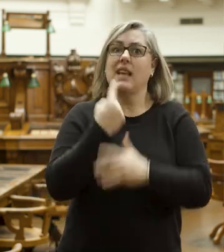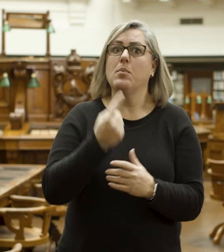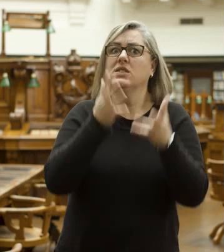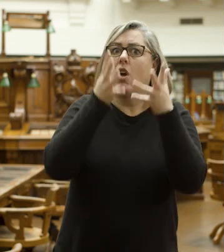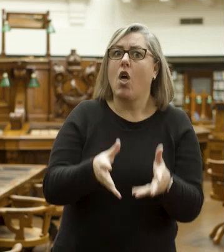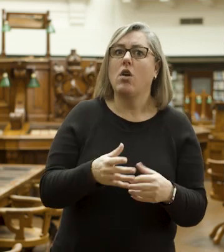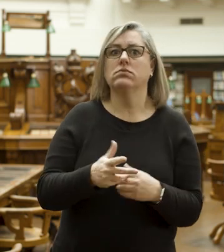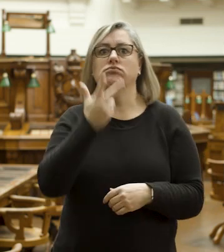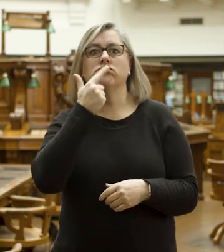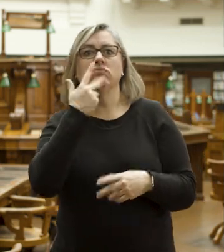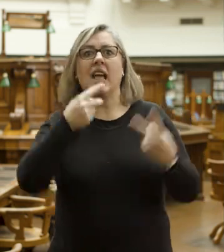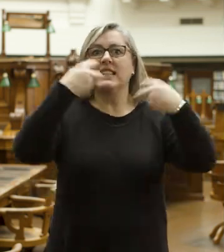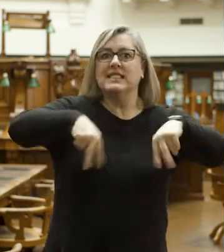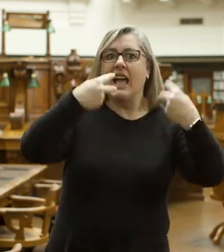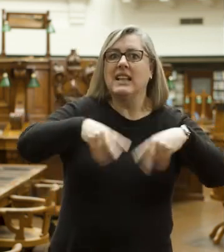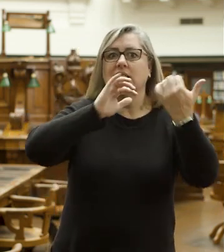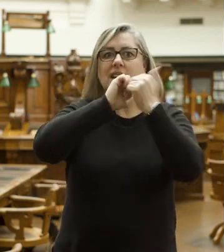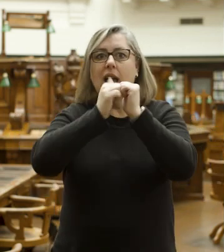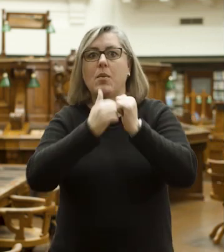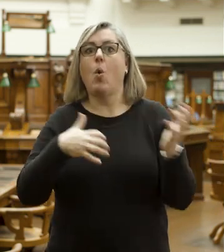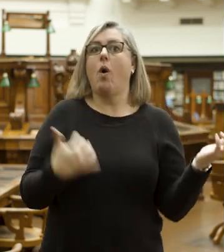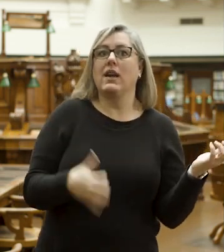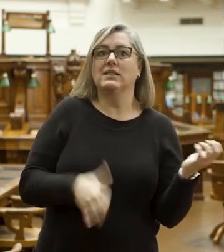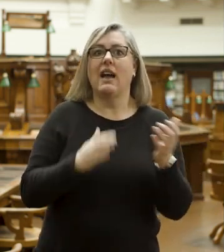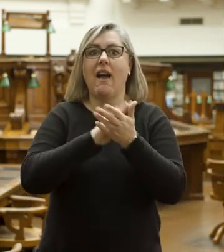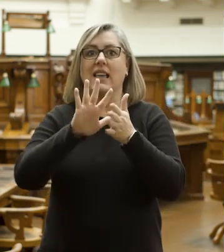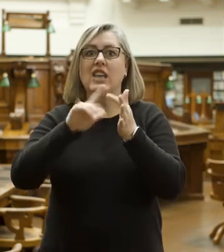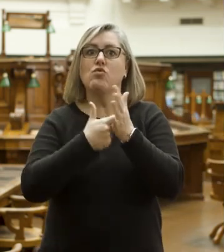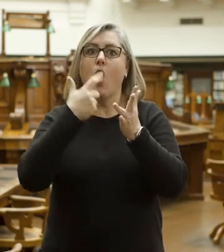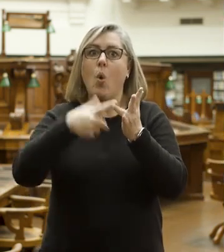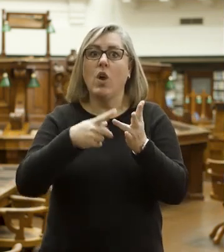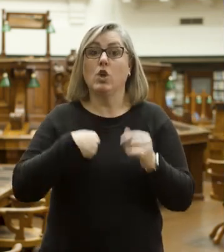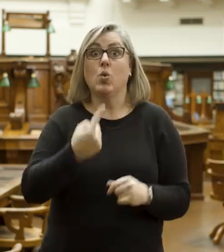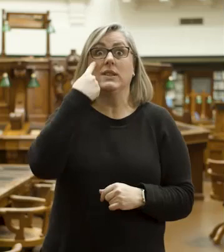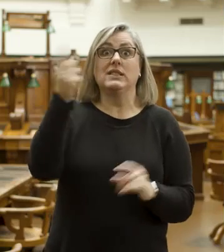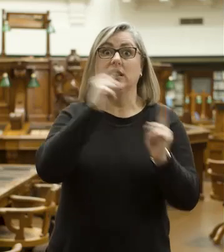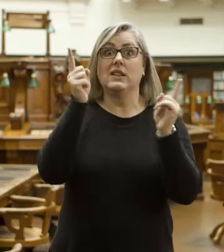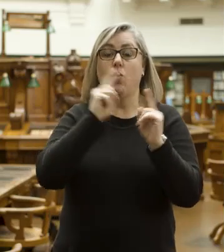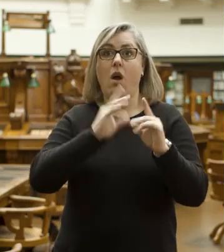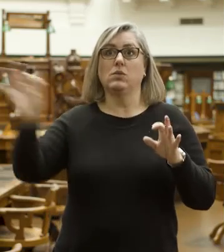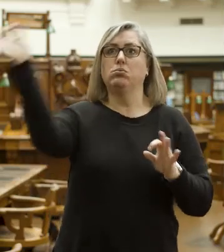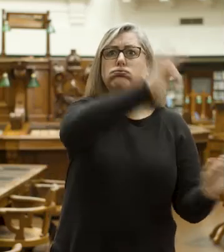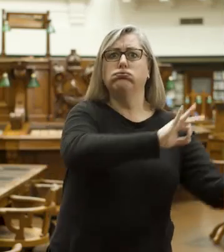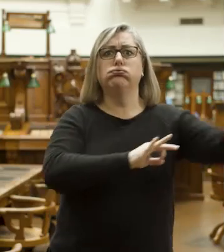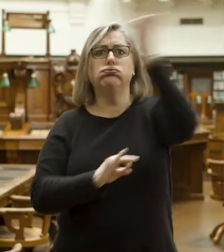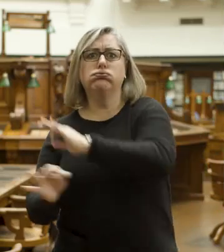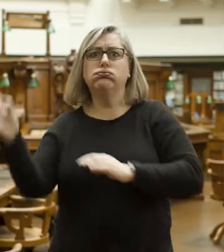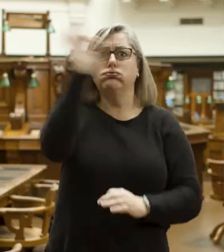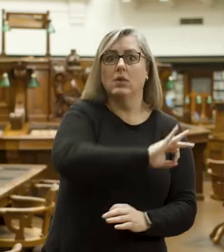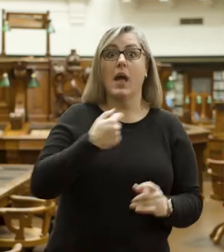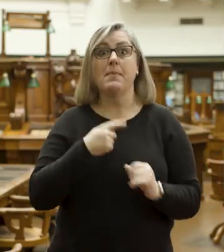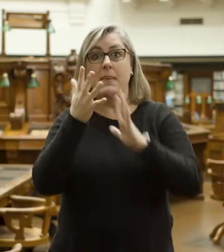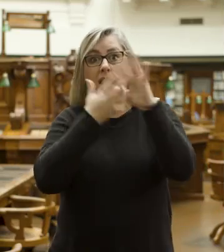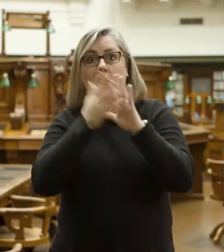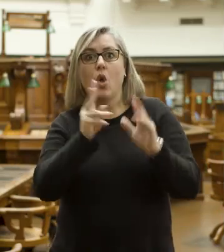If you play a dancing game or a game like Guitar Hero, you'll often see an image flying across the screen. And again, it will